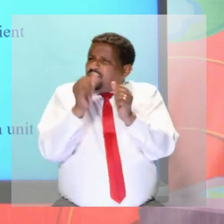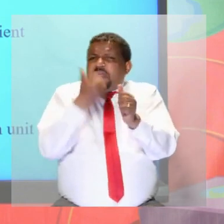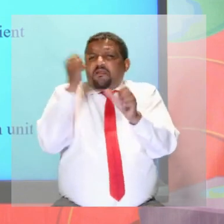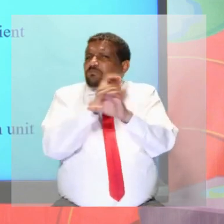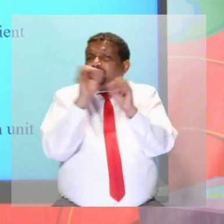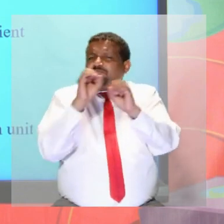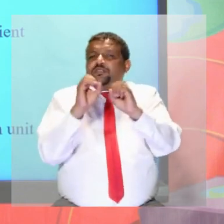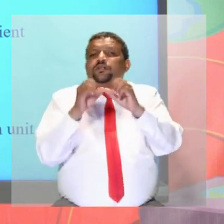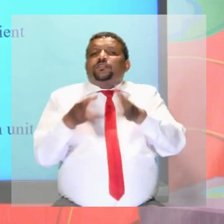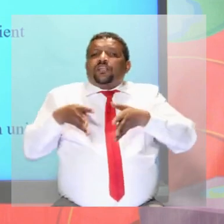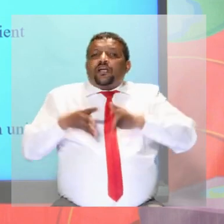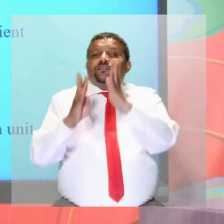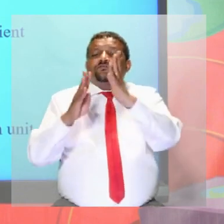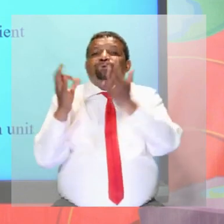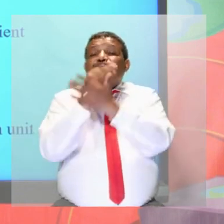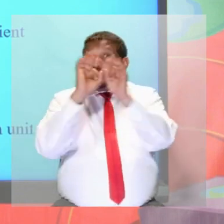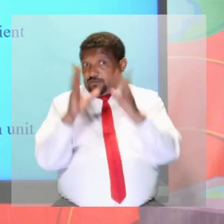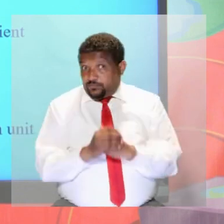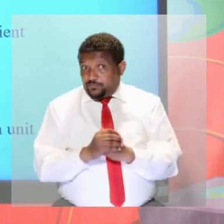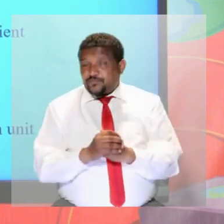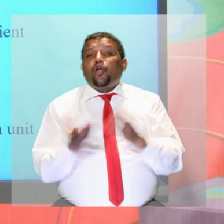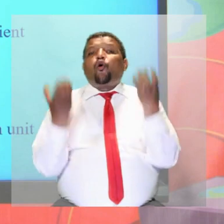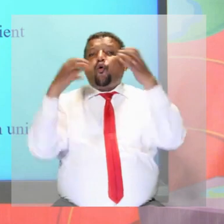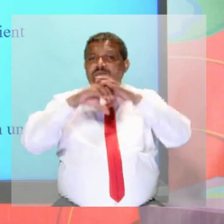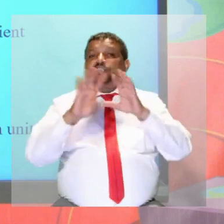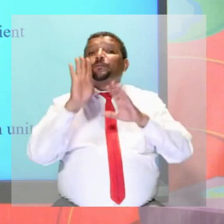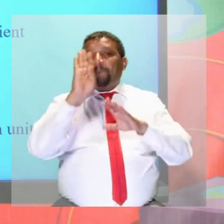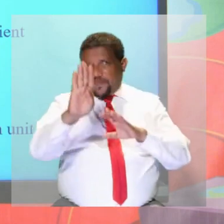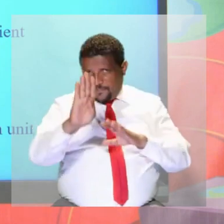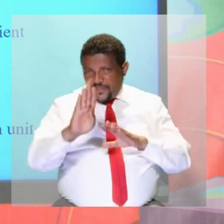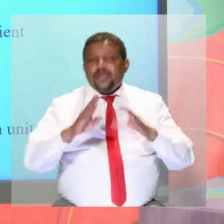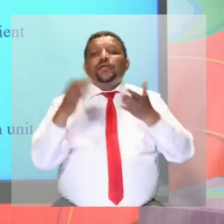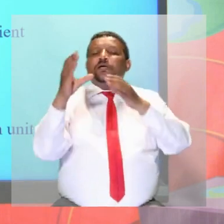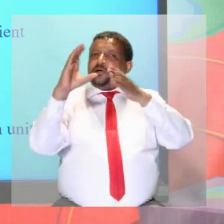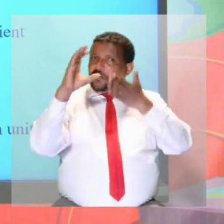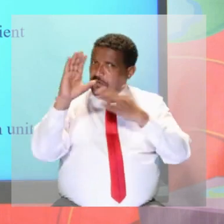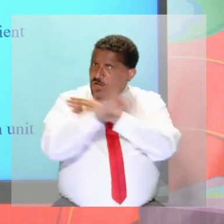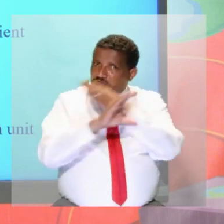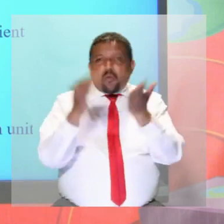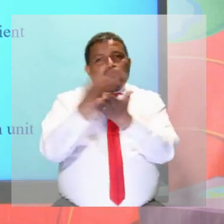any amount of tractor. At combination B, the country